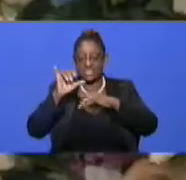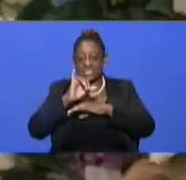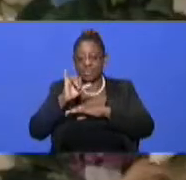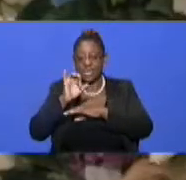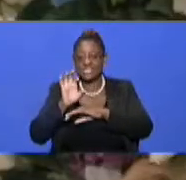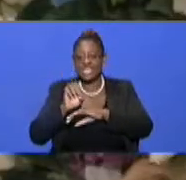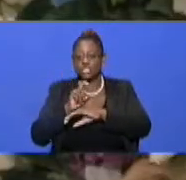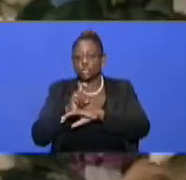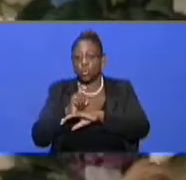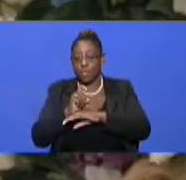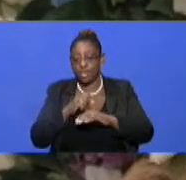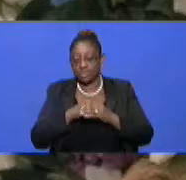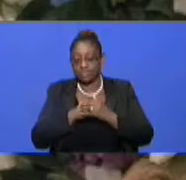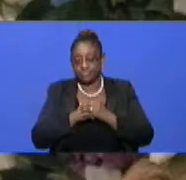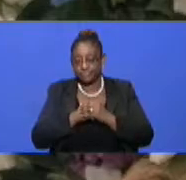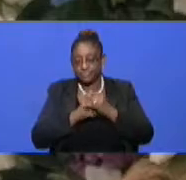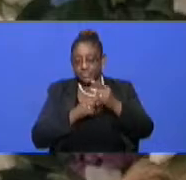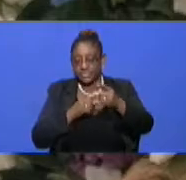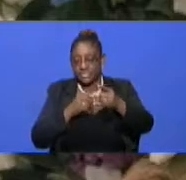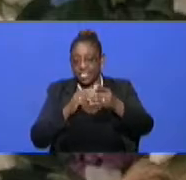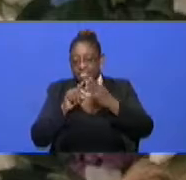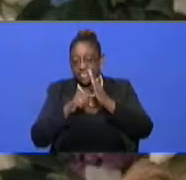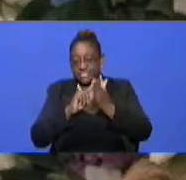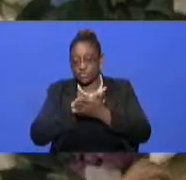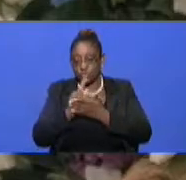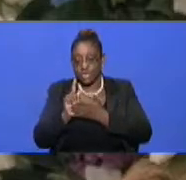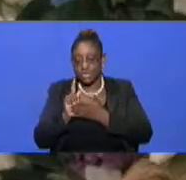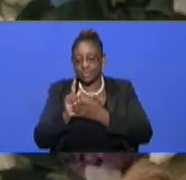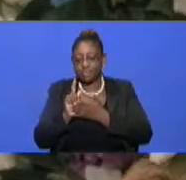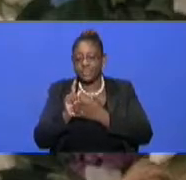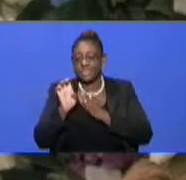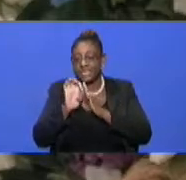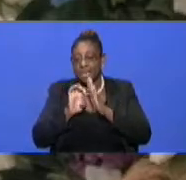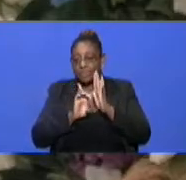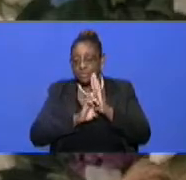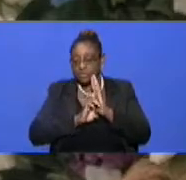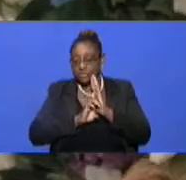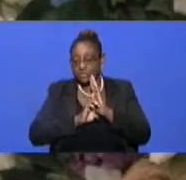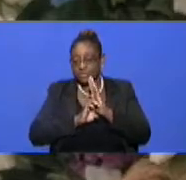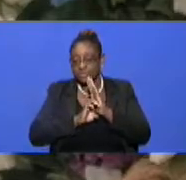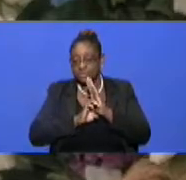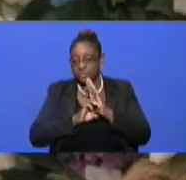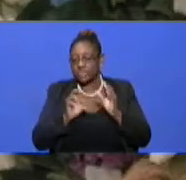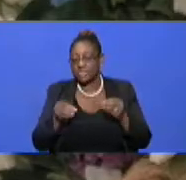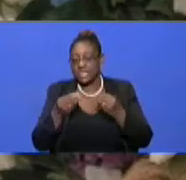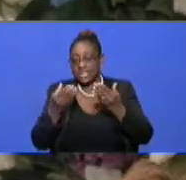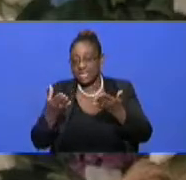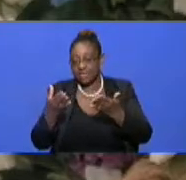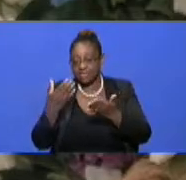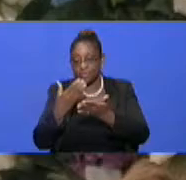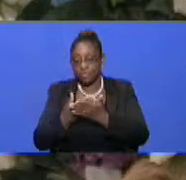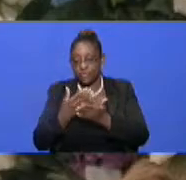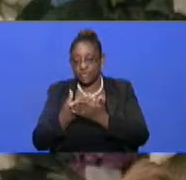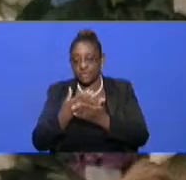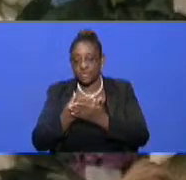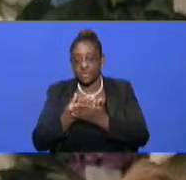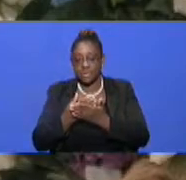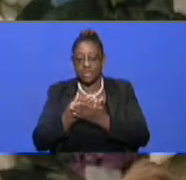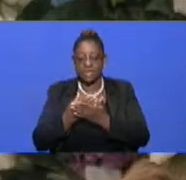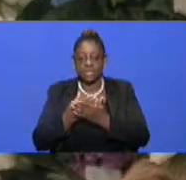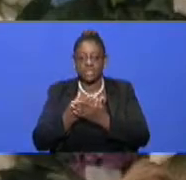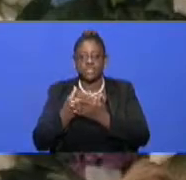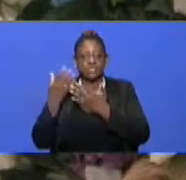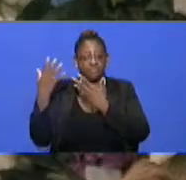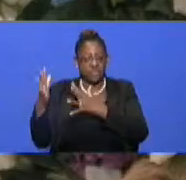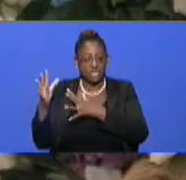week, Cabinet approved a loan facility to complete not only the Exuma